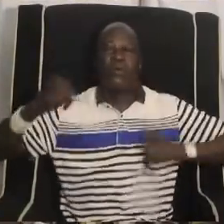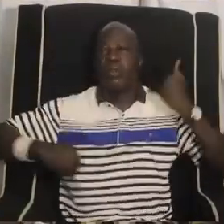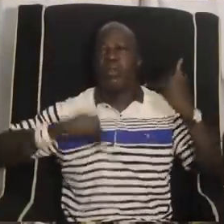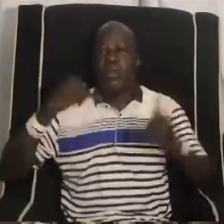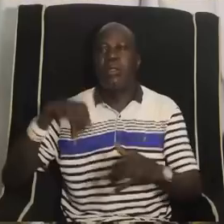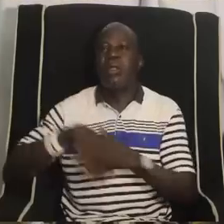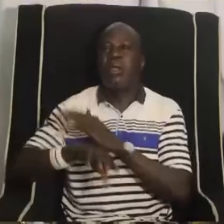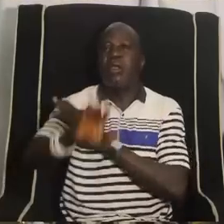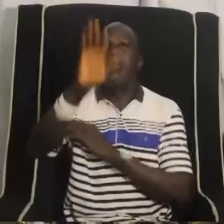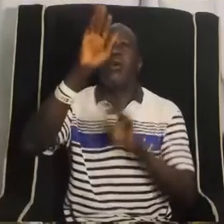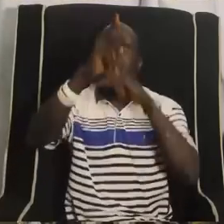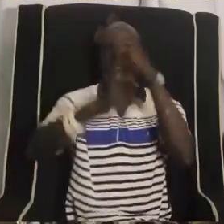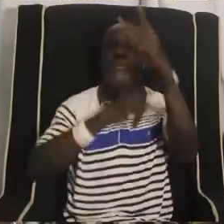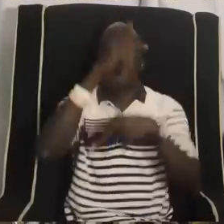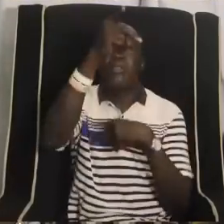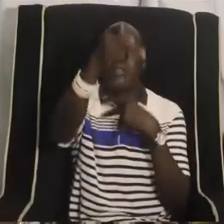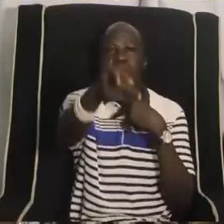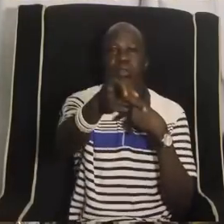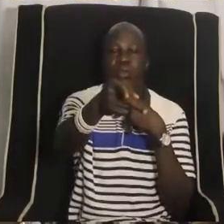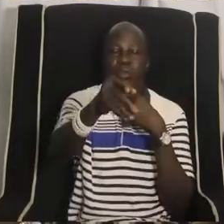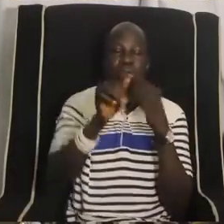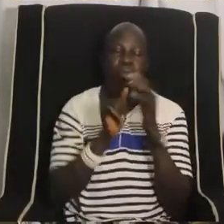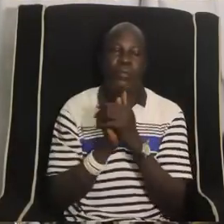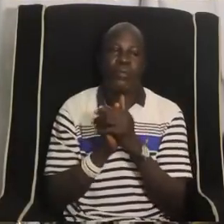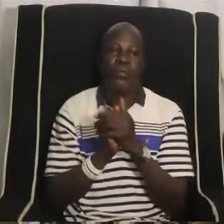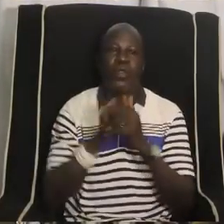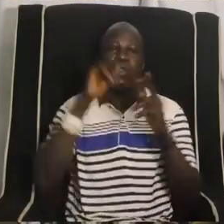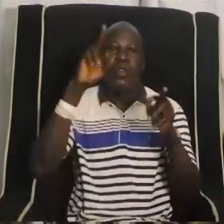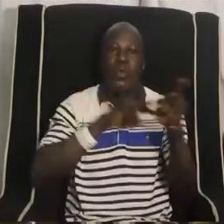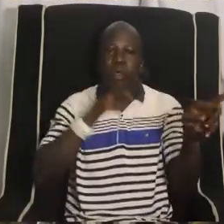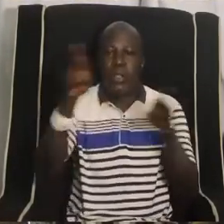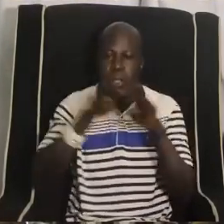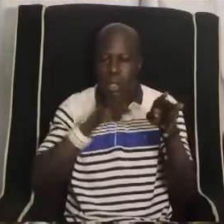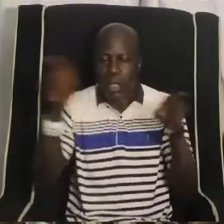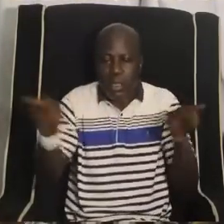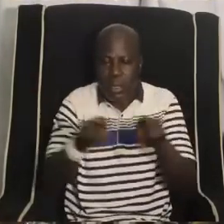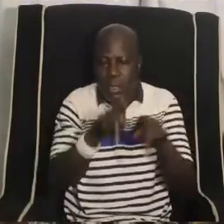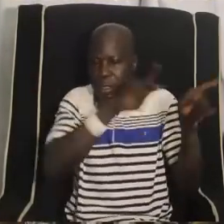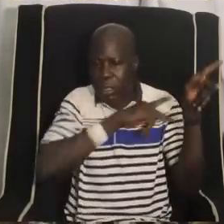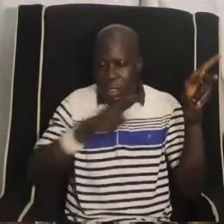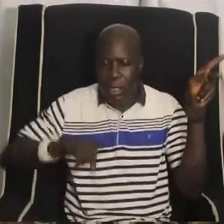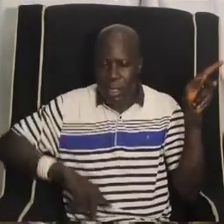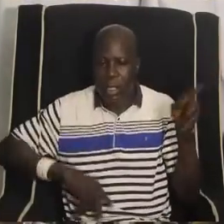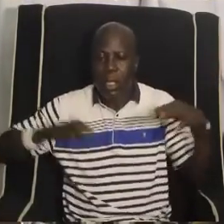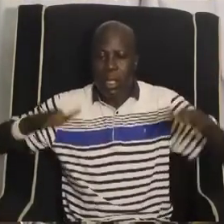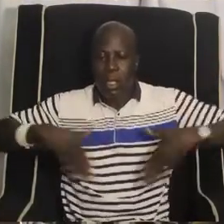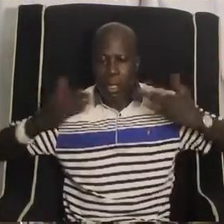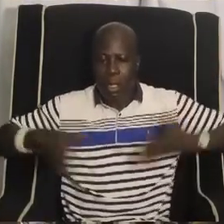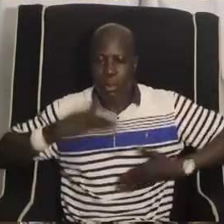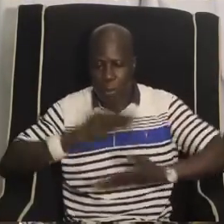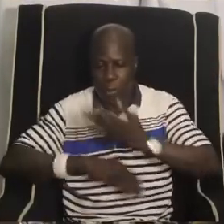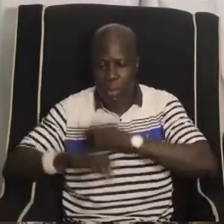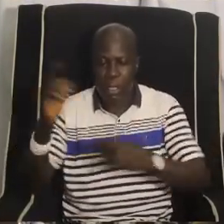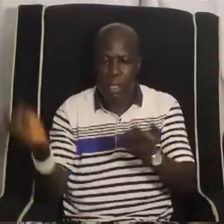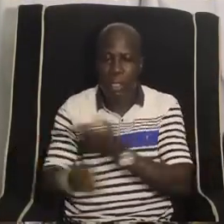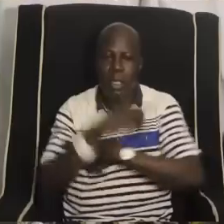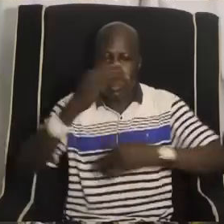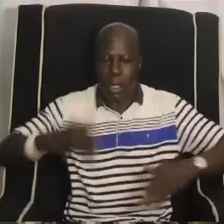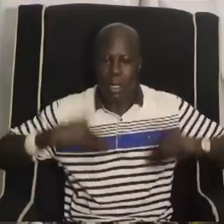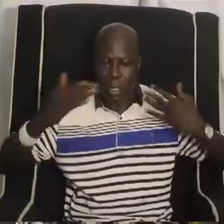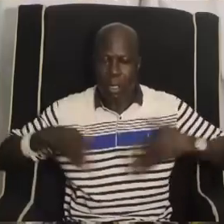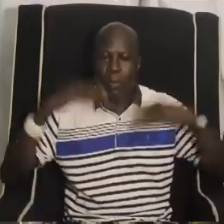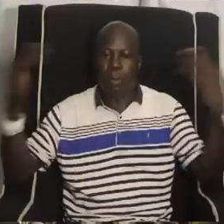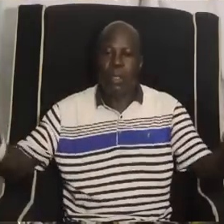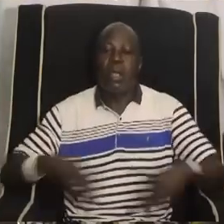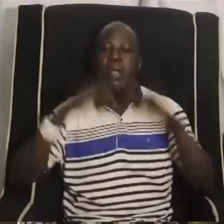letter of joy. Ọlọ́run á bẹ̀ owó. God will visit you. Wà á dẹ̀ ṣe bí ọba. Rain as king. Happy birthday. Ẹ̀kọ́ ayọ̀ ọjọ́ ìbí. And happy